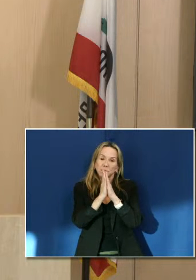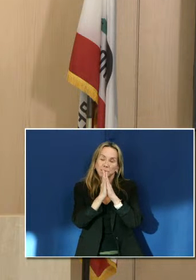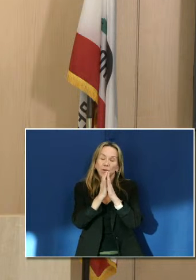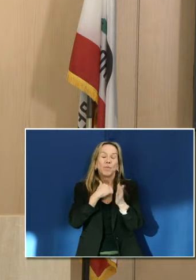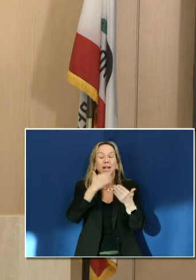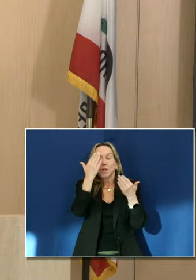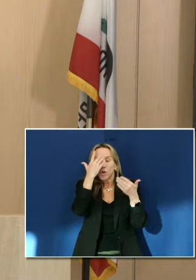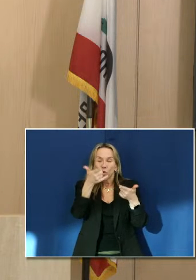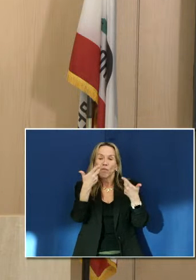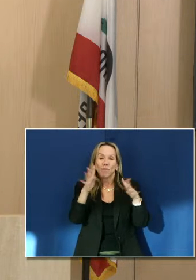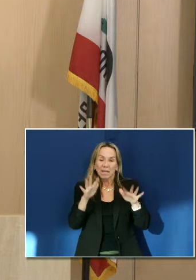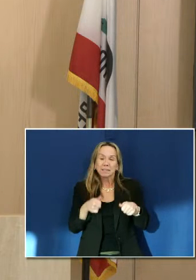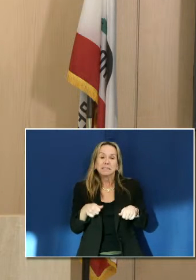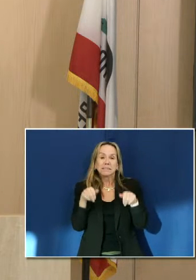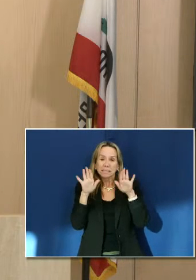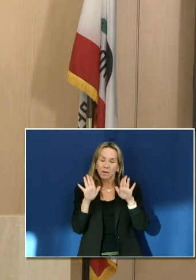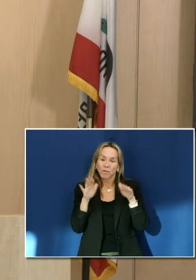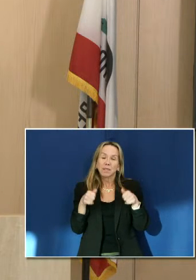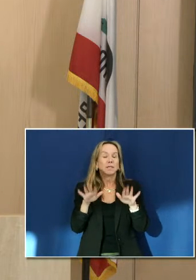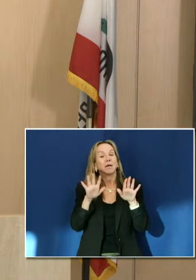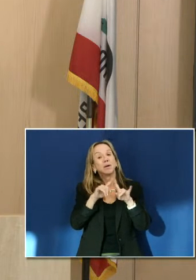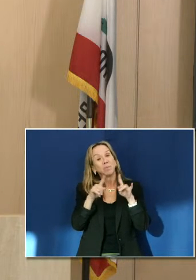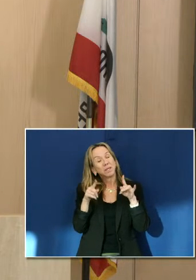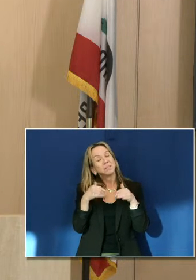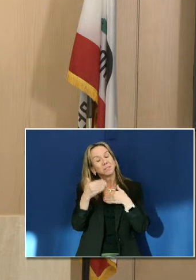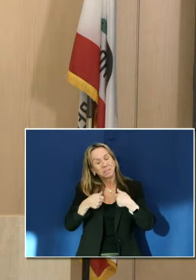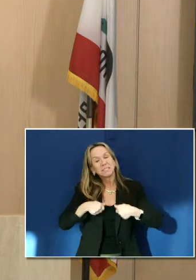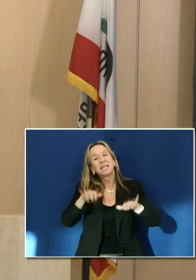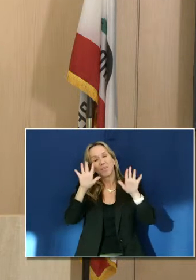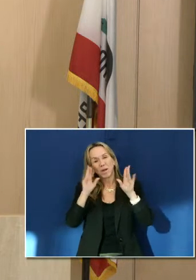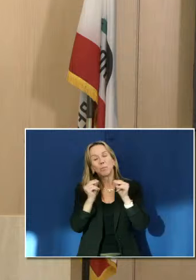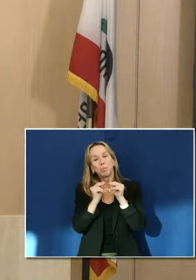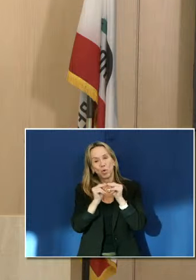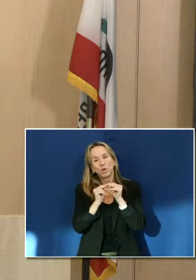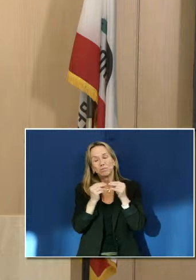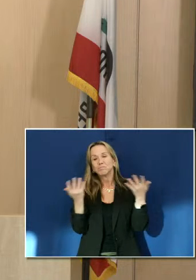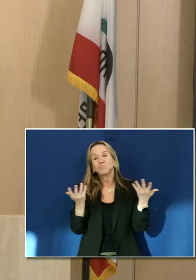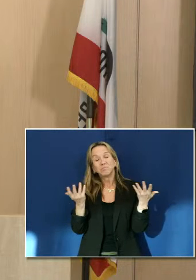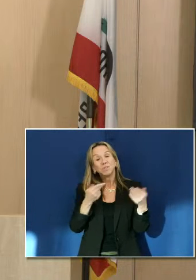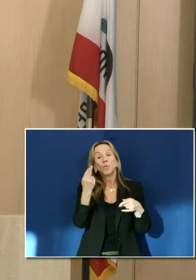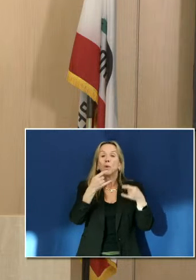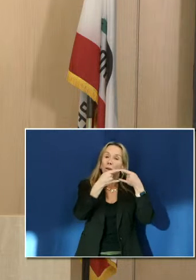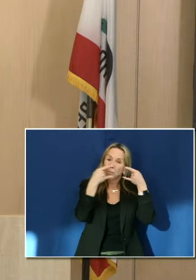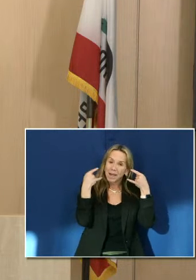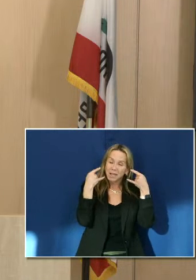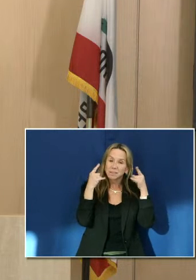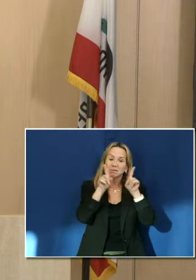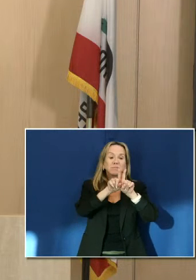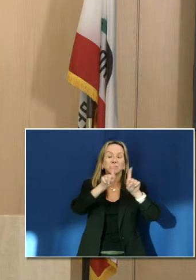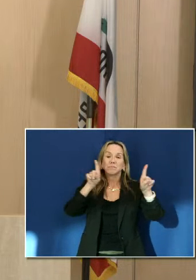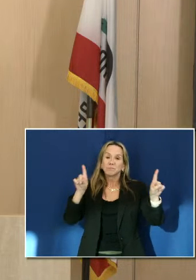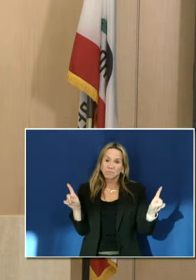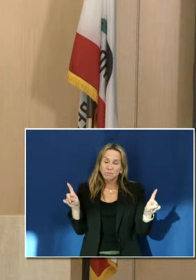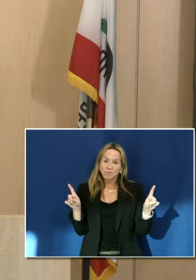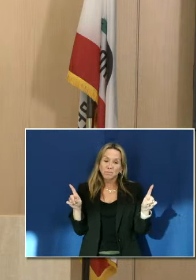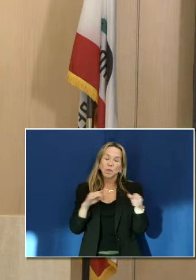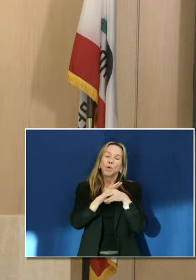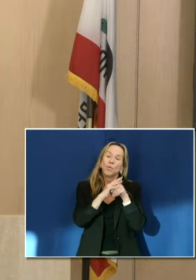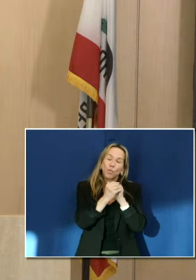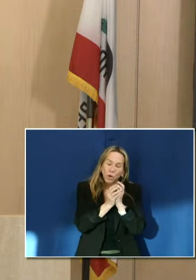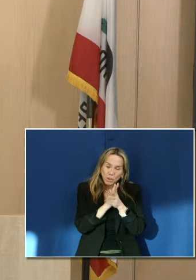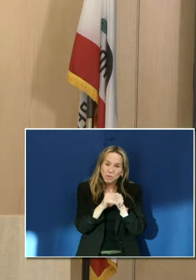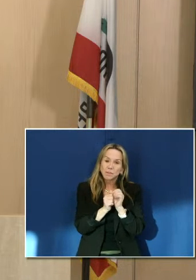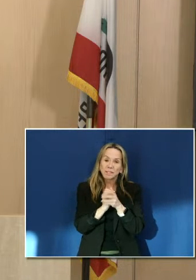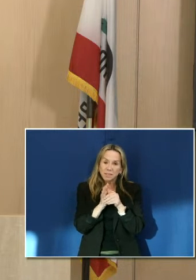much. Let's step forward and sacrifice more. Wear a mask, maintain your social distance, wash your